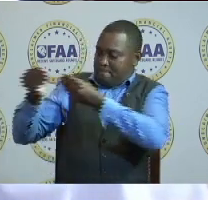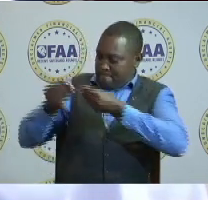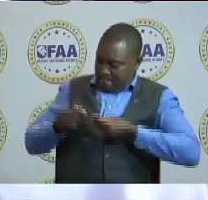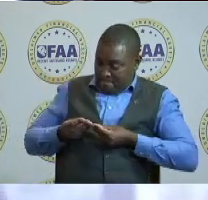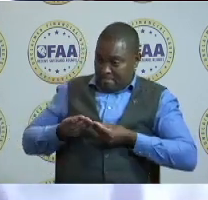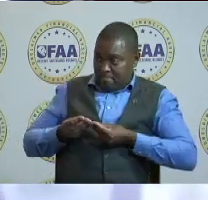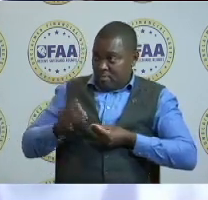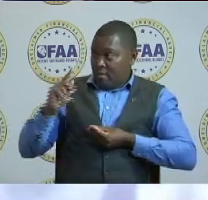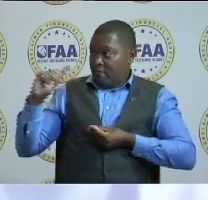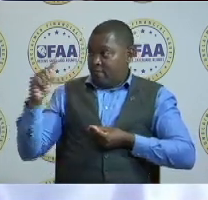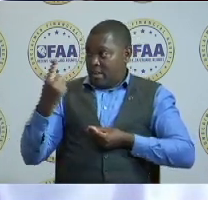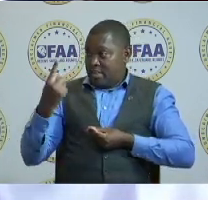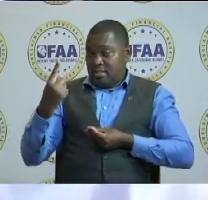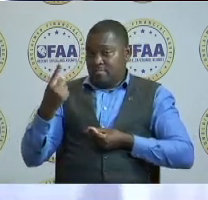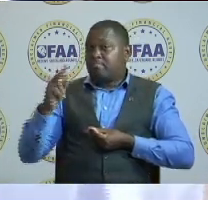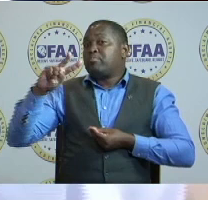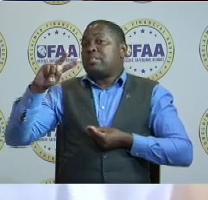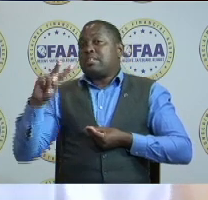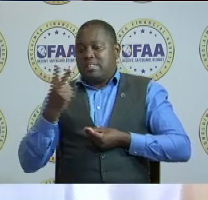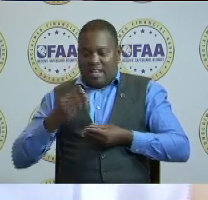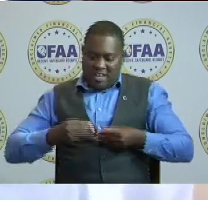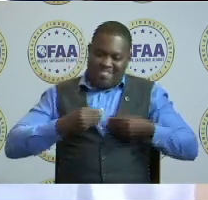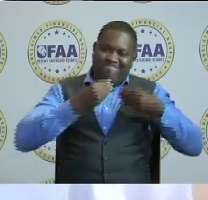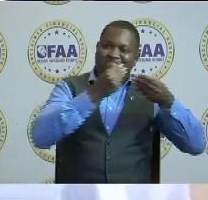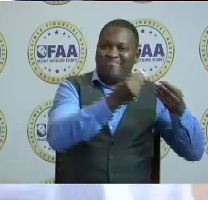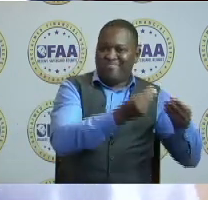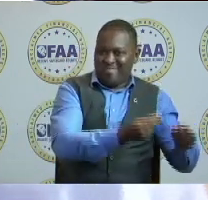on the second hand, or the other hand, to reunite.